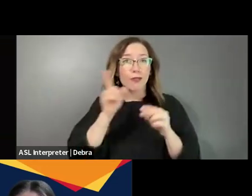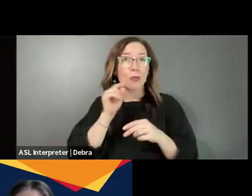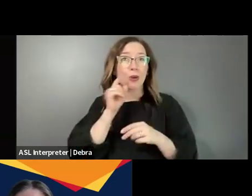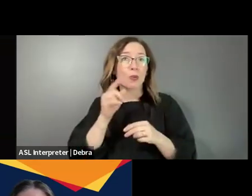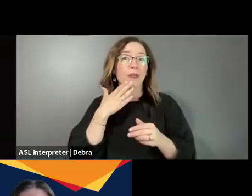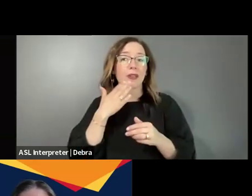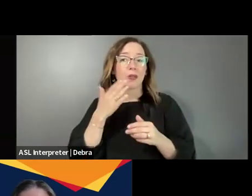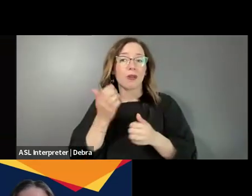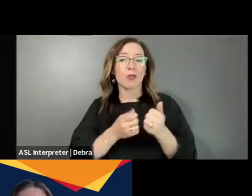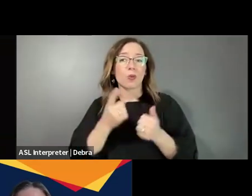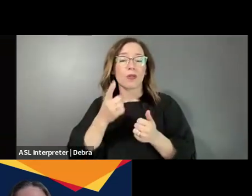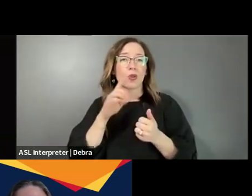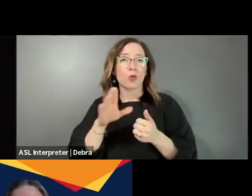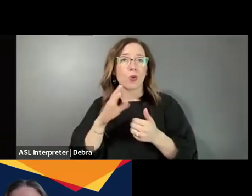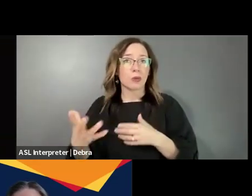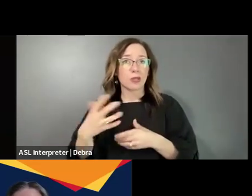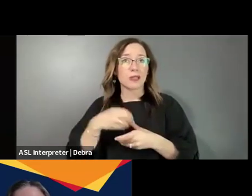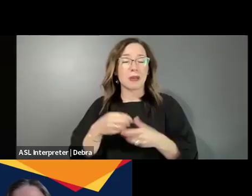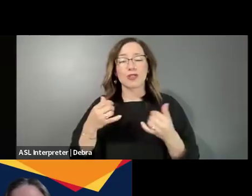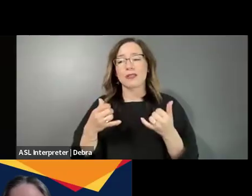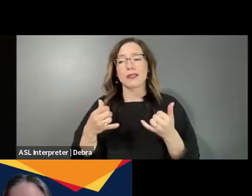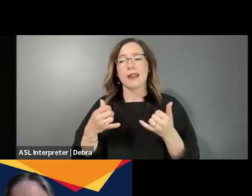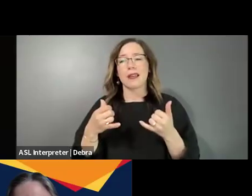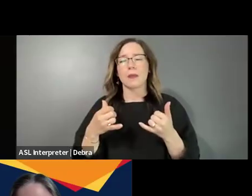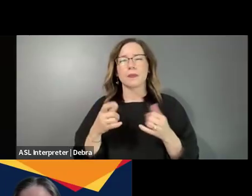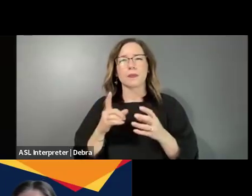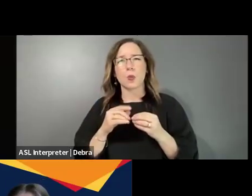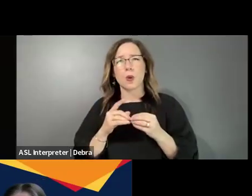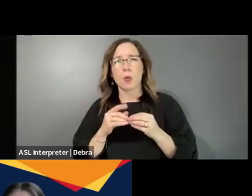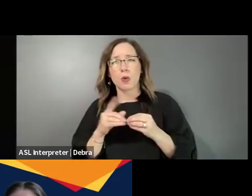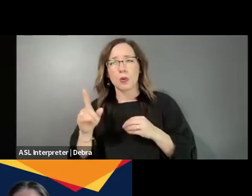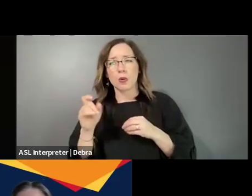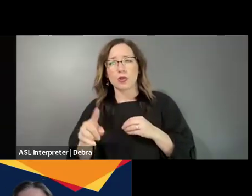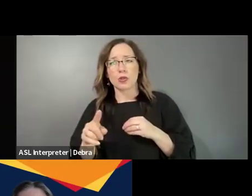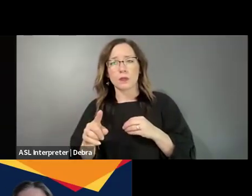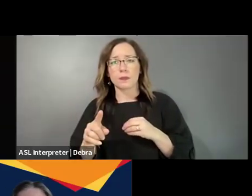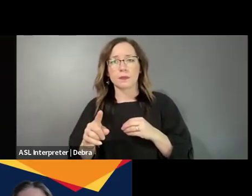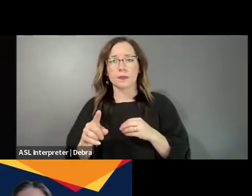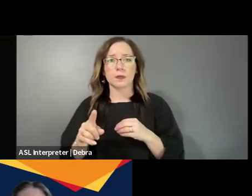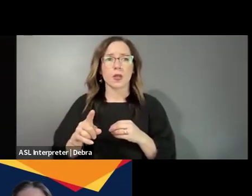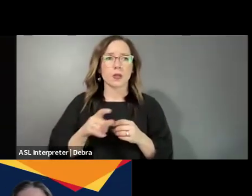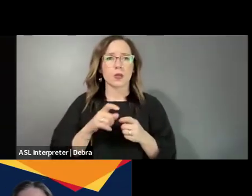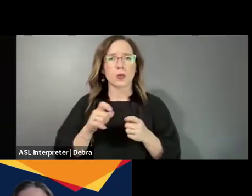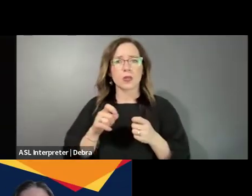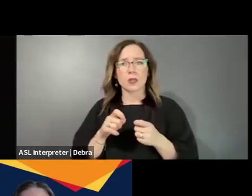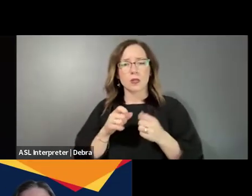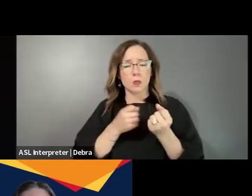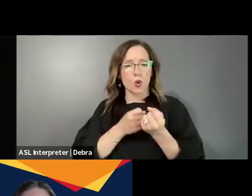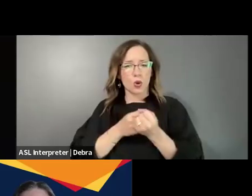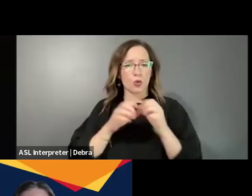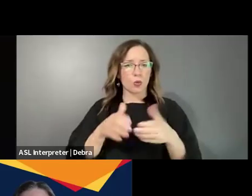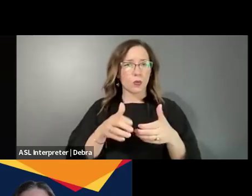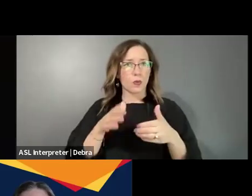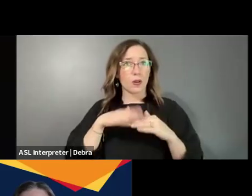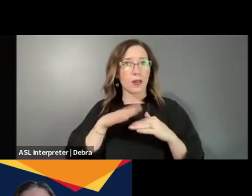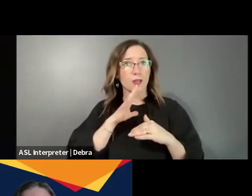everybody for your Yay. participation. And there was one last question about, are there support groups for people over 50? And we do have that